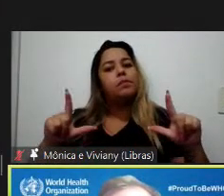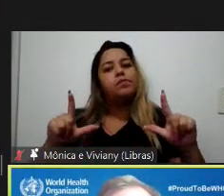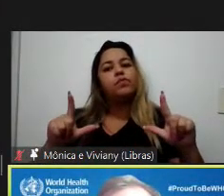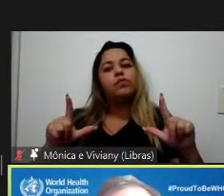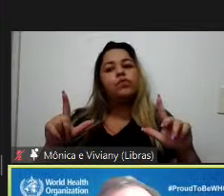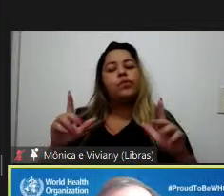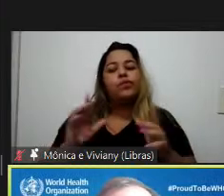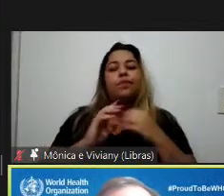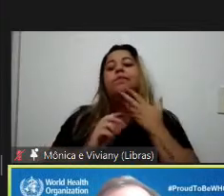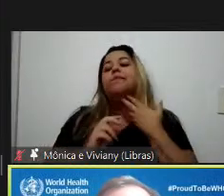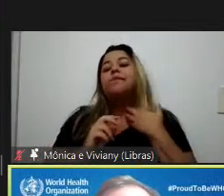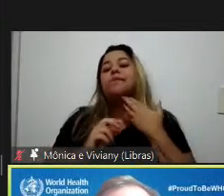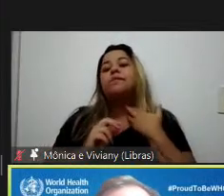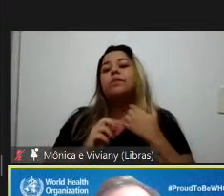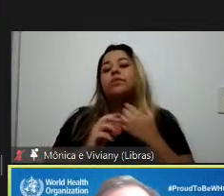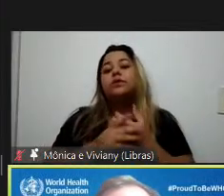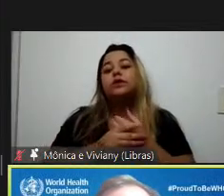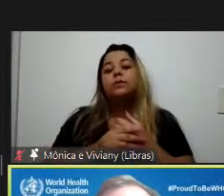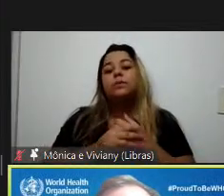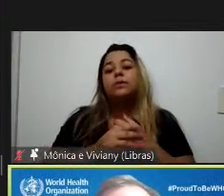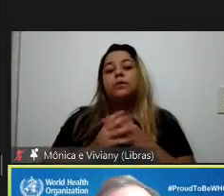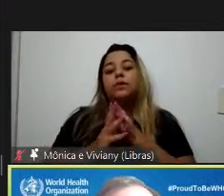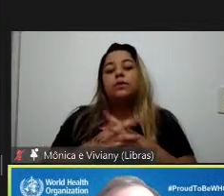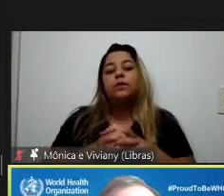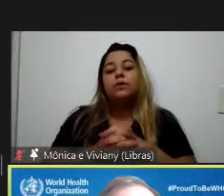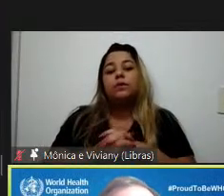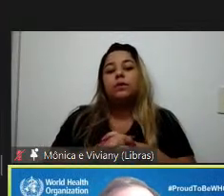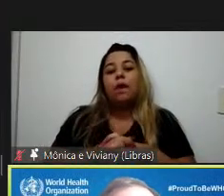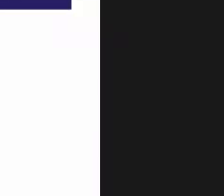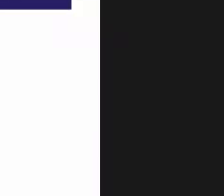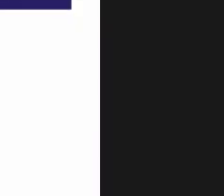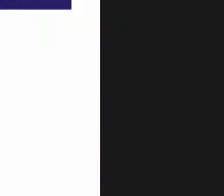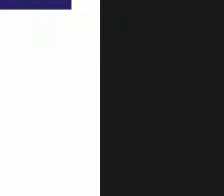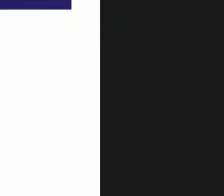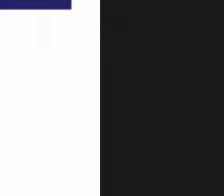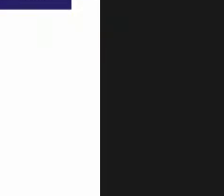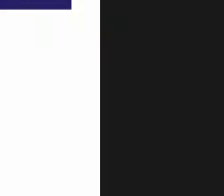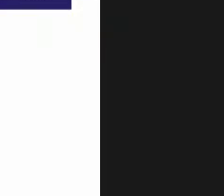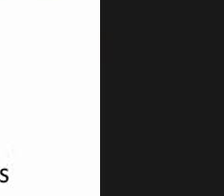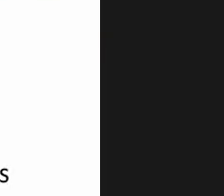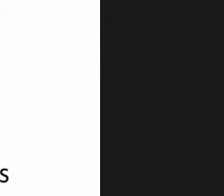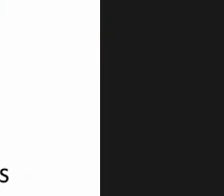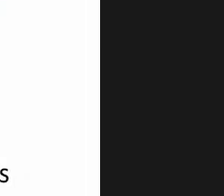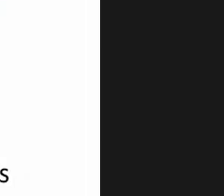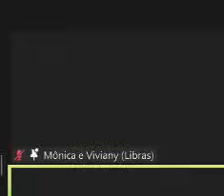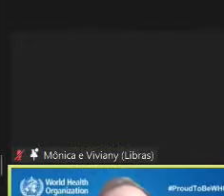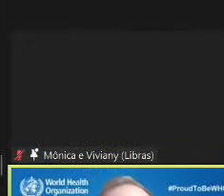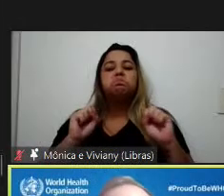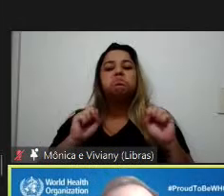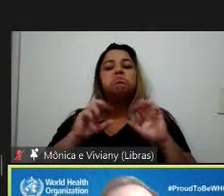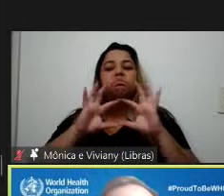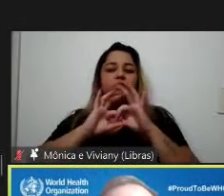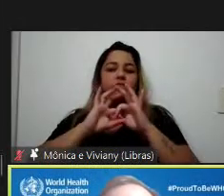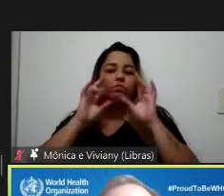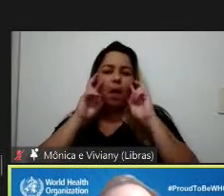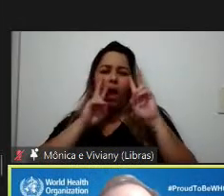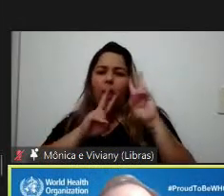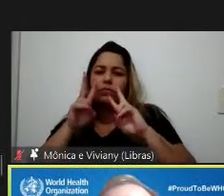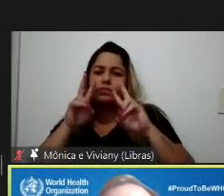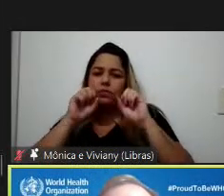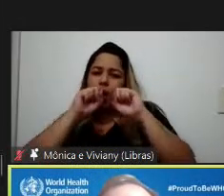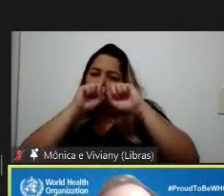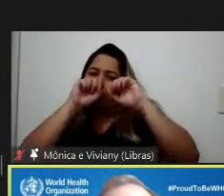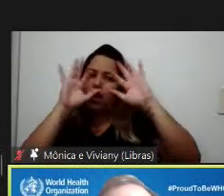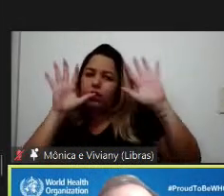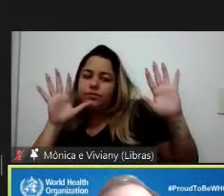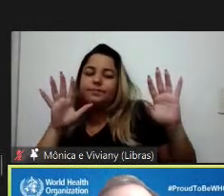So I hope it can be seen clearly. So I would like to start by talking